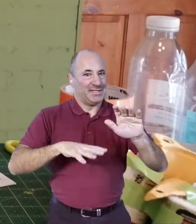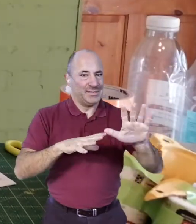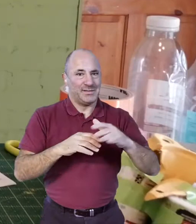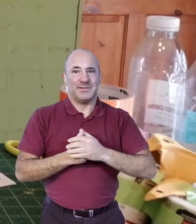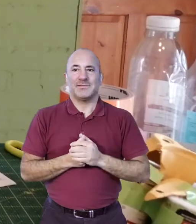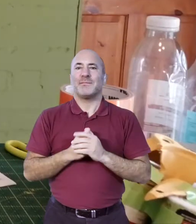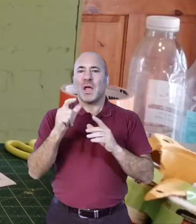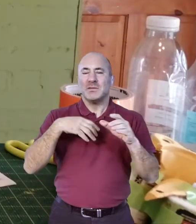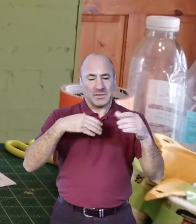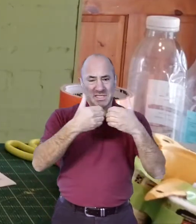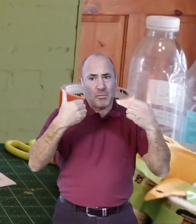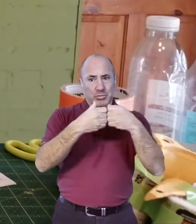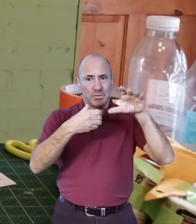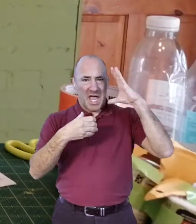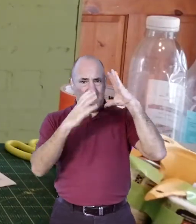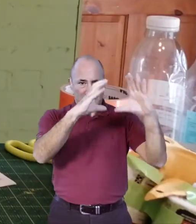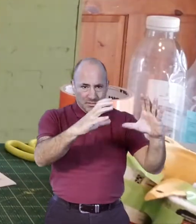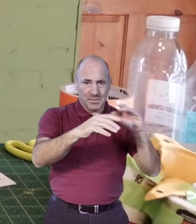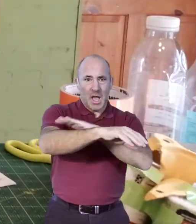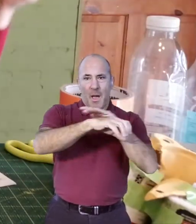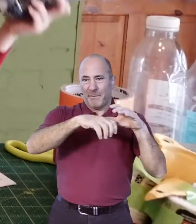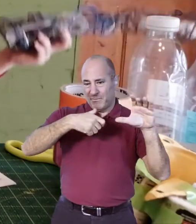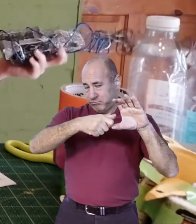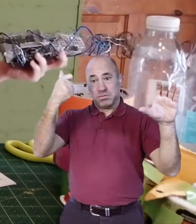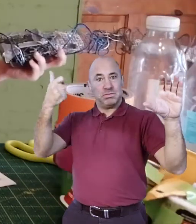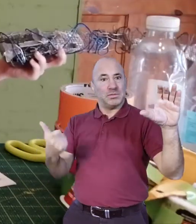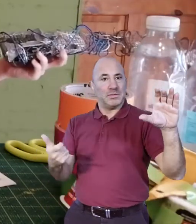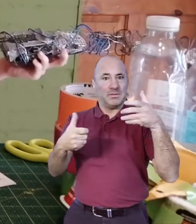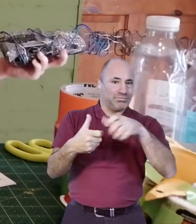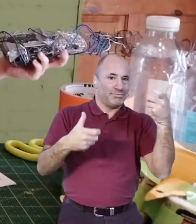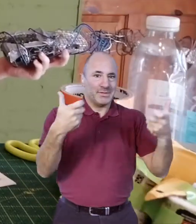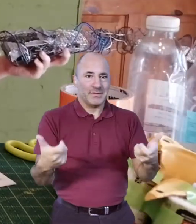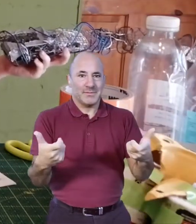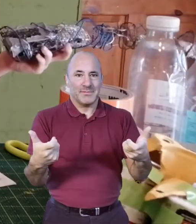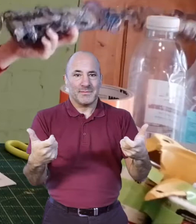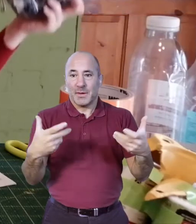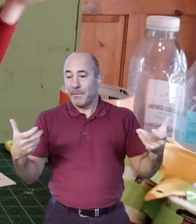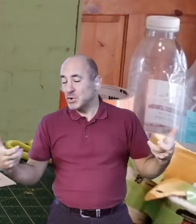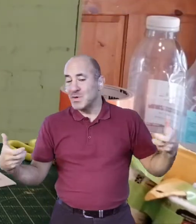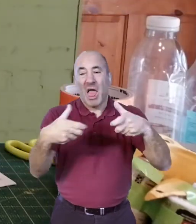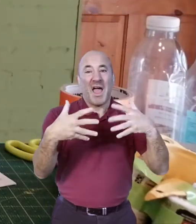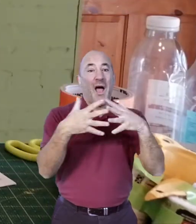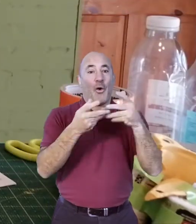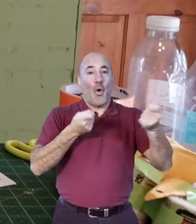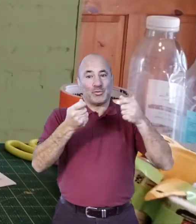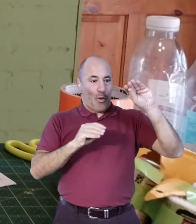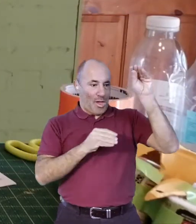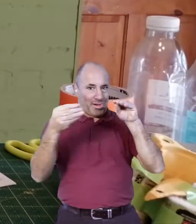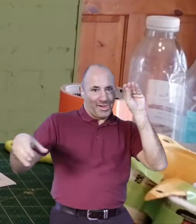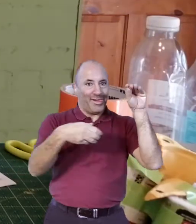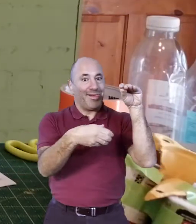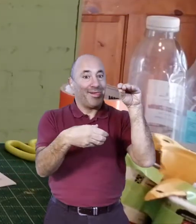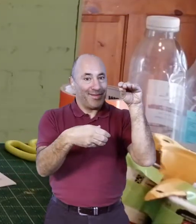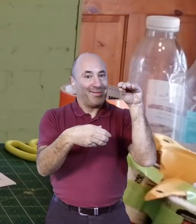his parts are separate and they break away and they are brought together again by